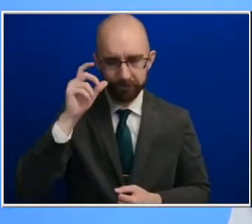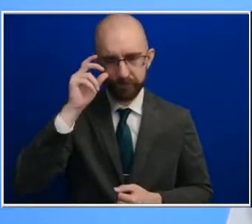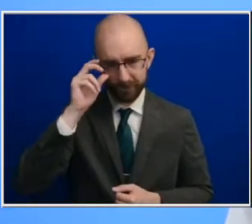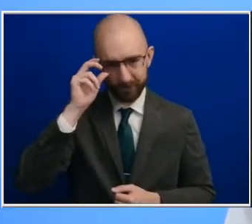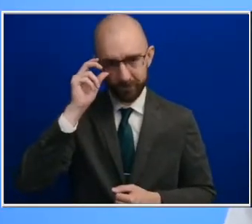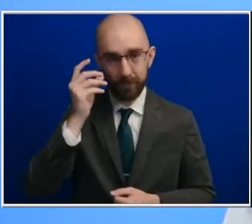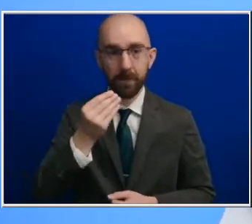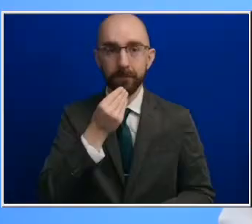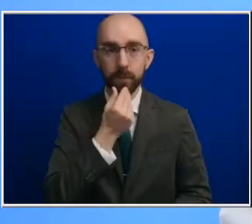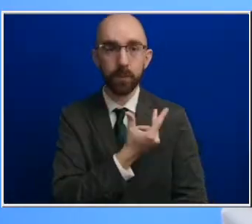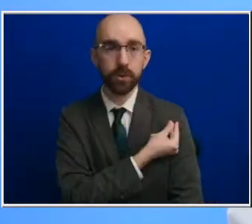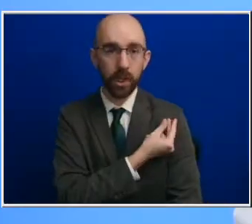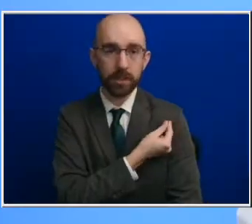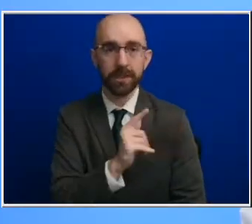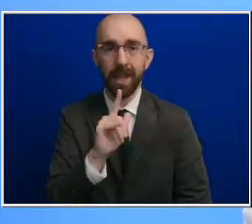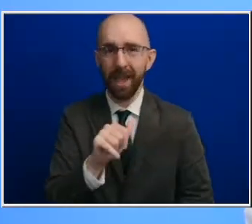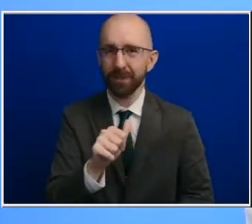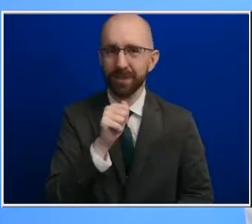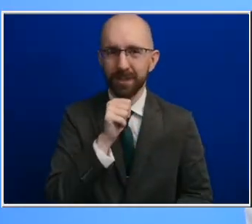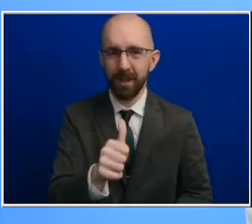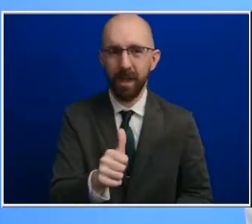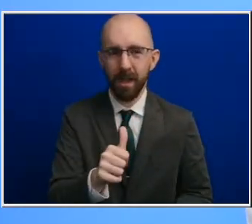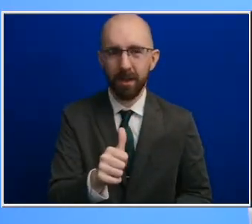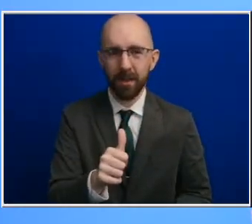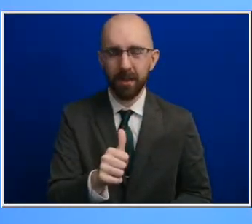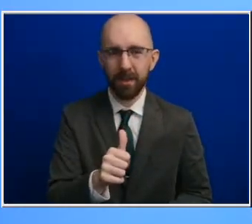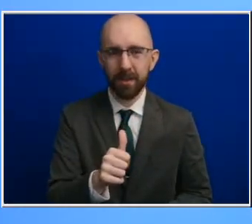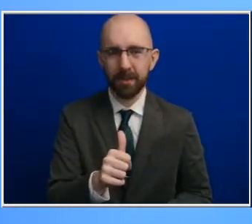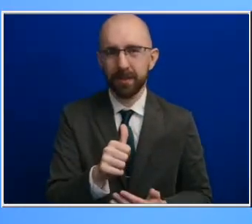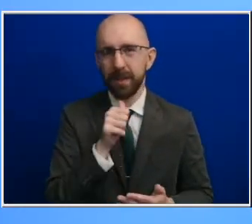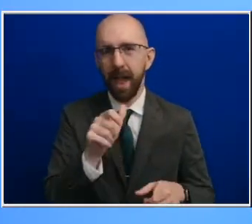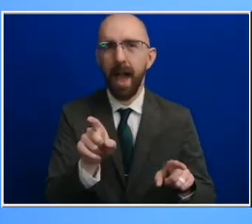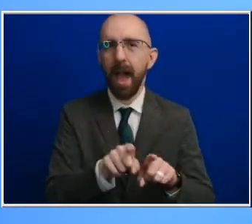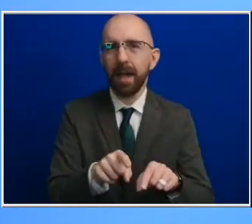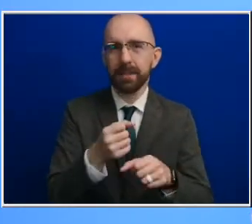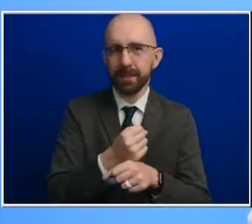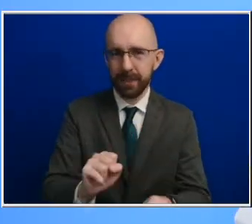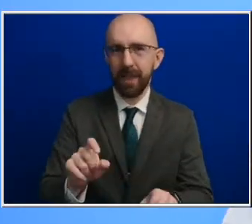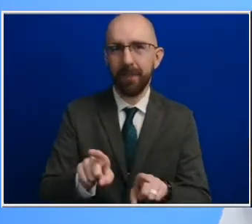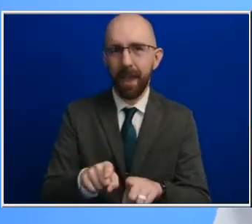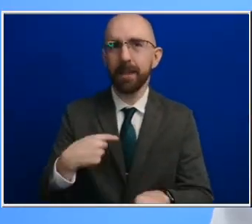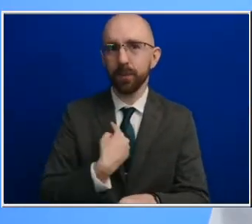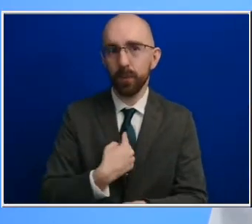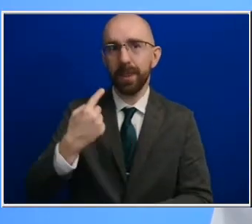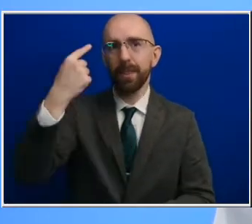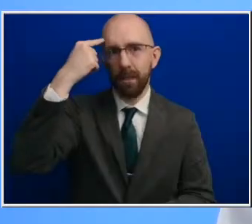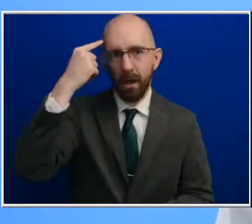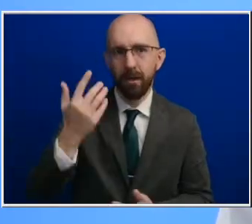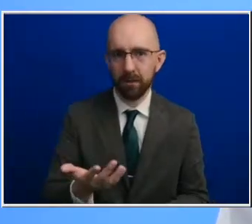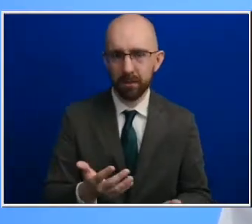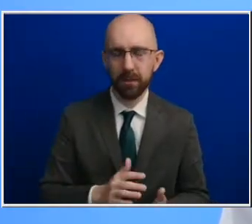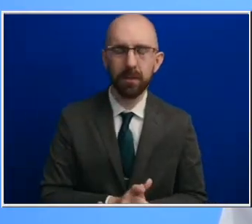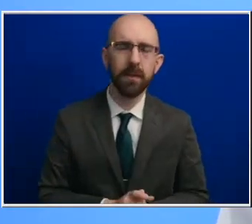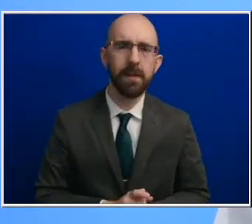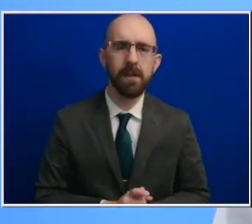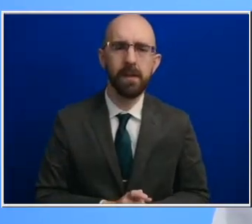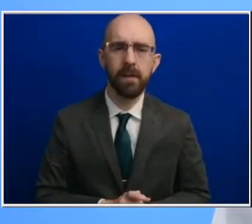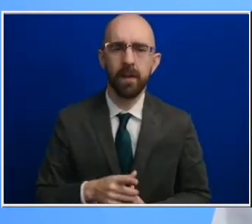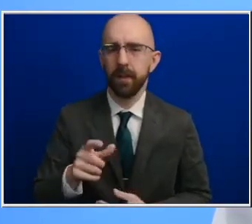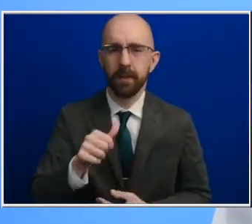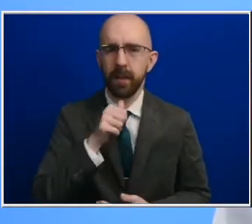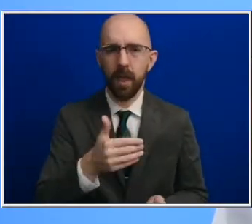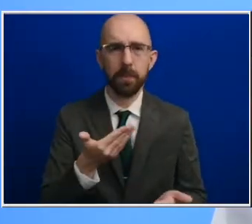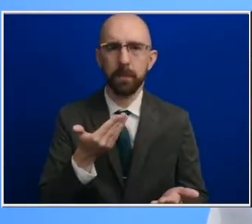actually are not as safe as we think them to be. It hasn't been